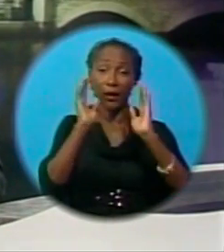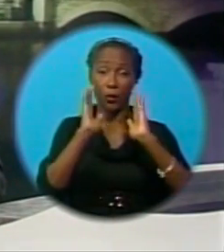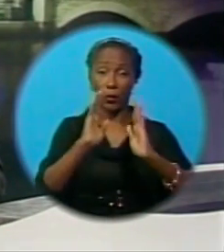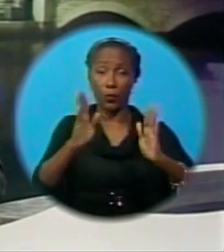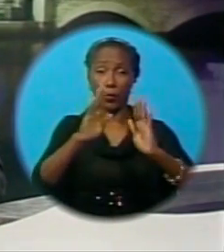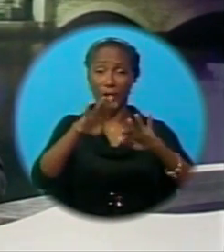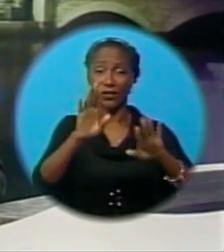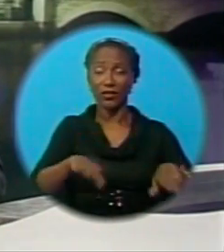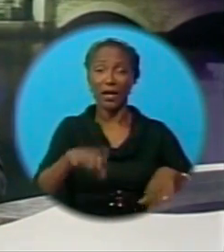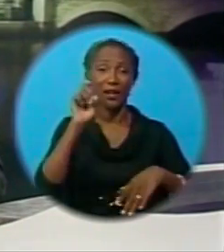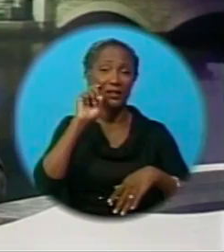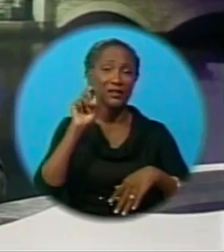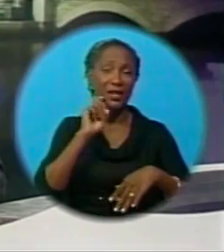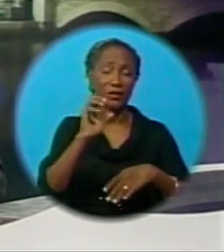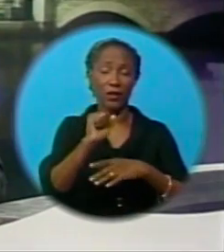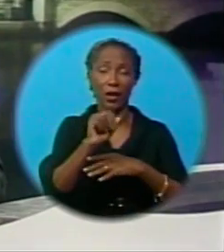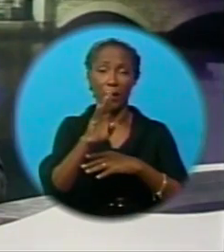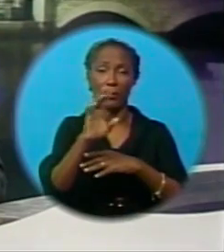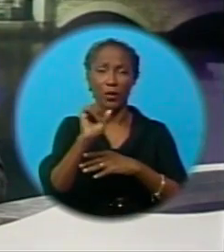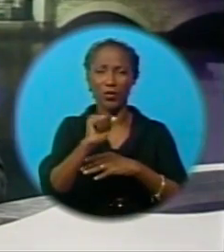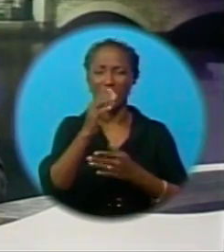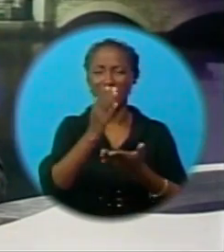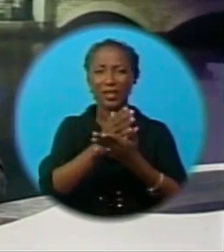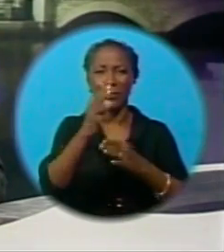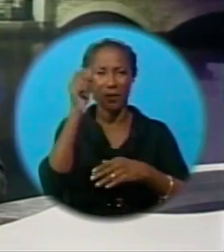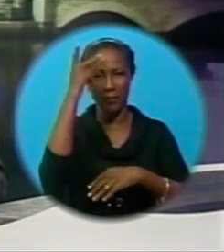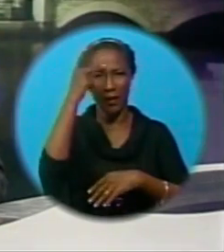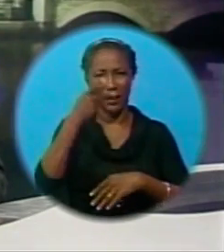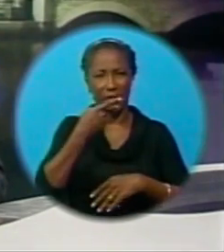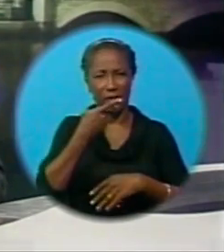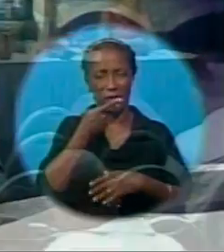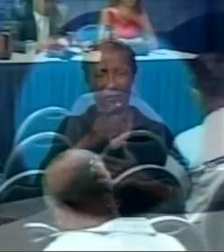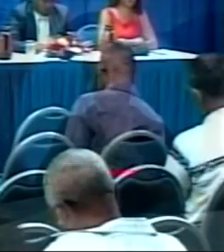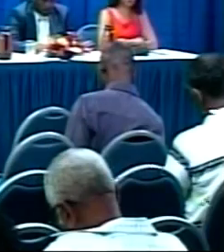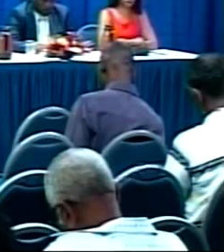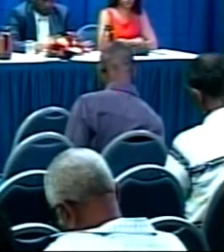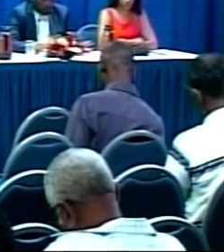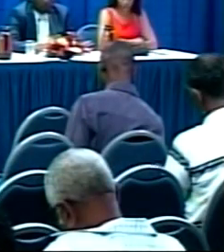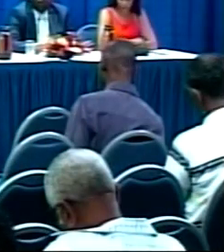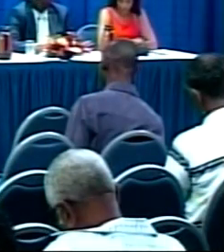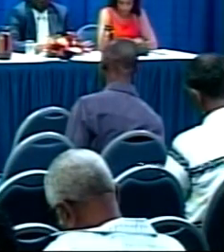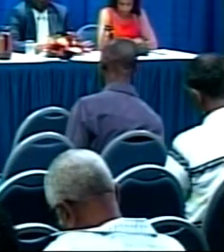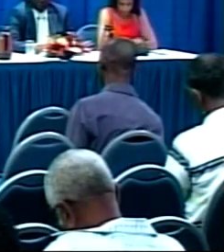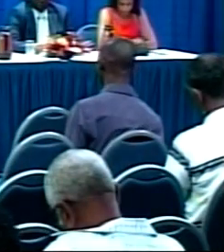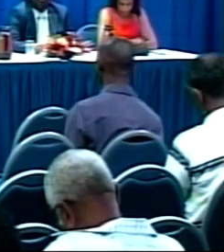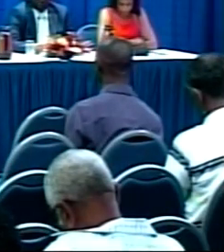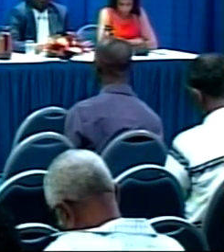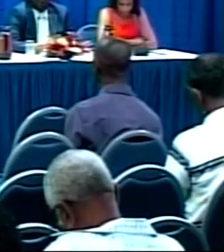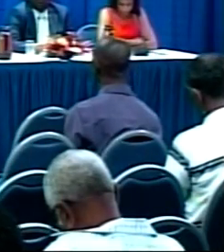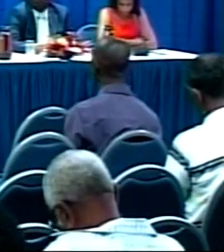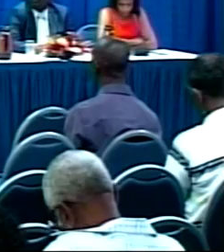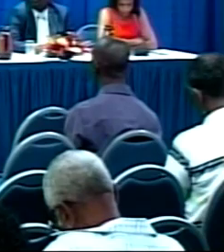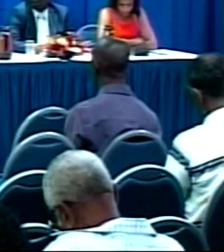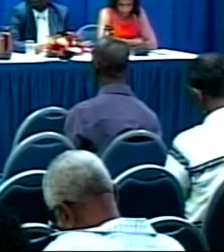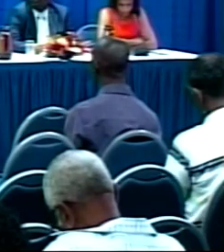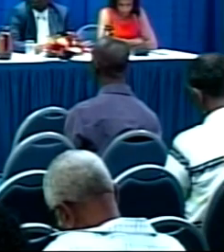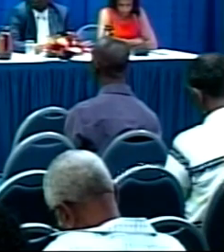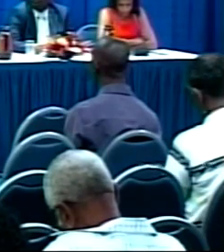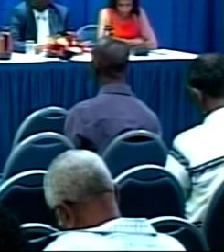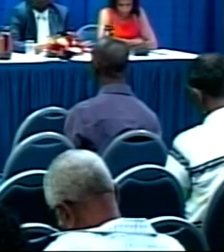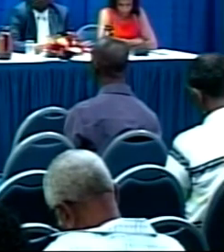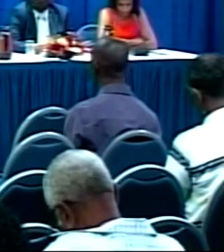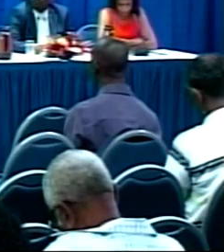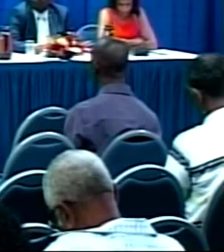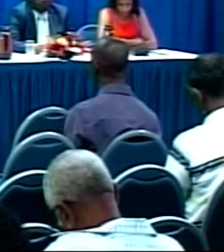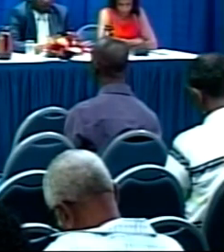some parents from going forward with cases. Senior Child Care Officer with the Child Care Board, Colin St. Hill, alluded to this during a panel discussion